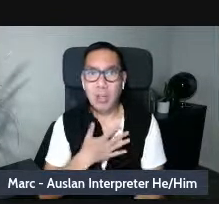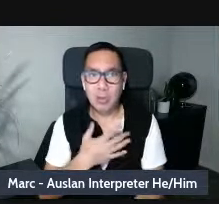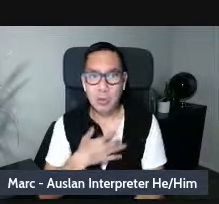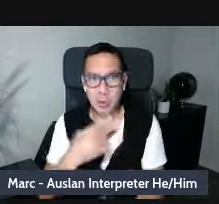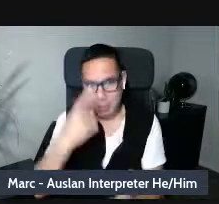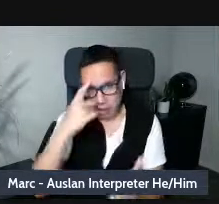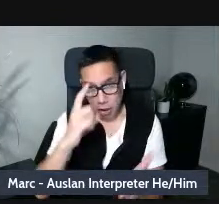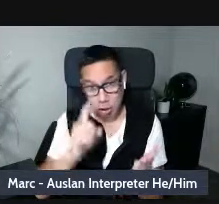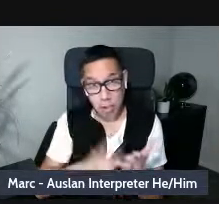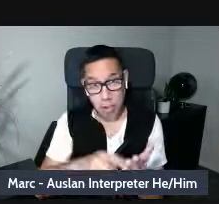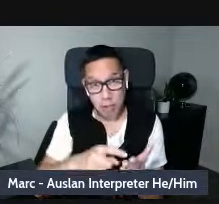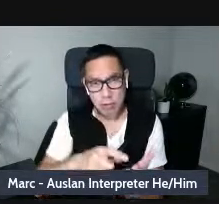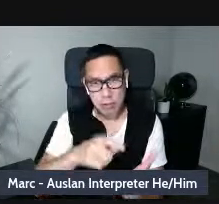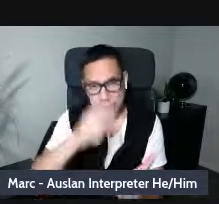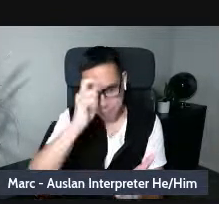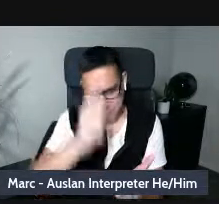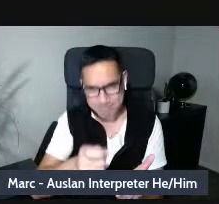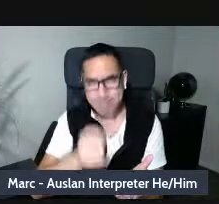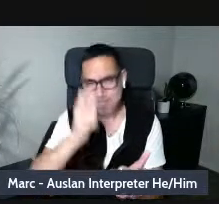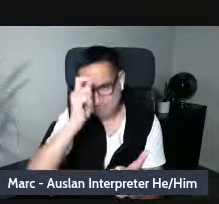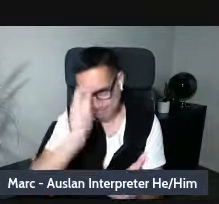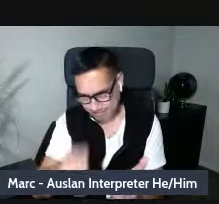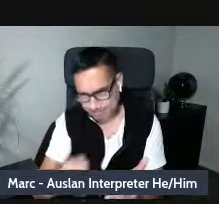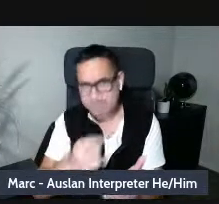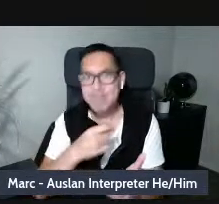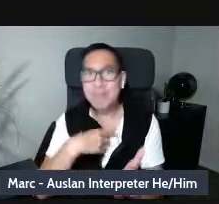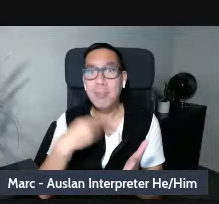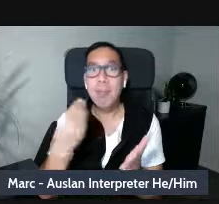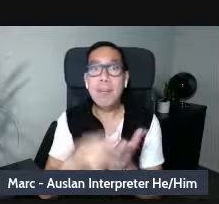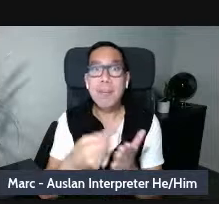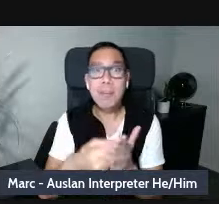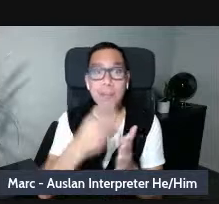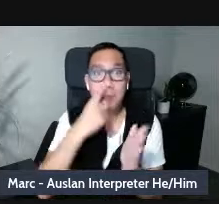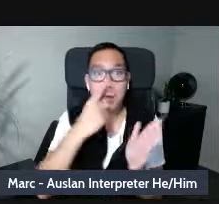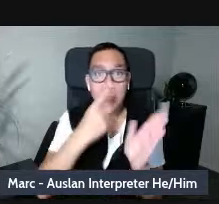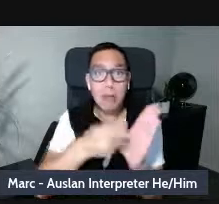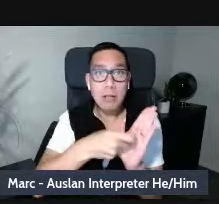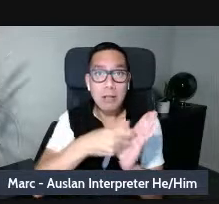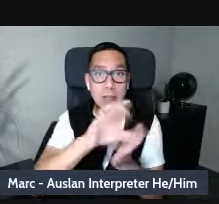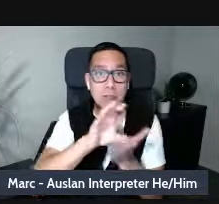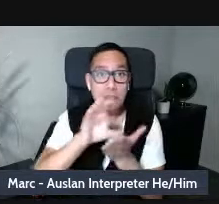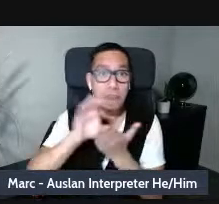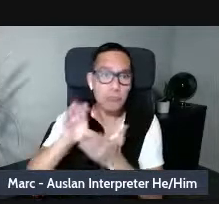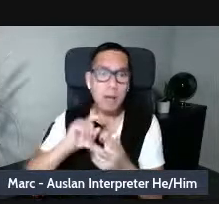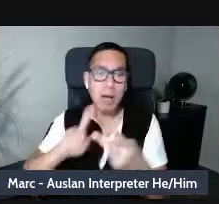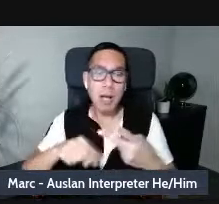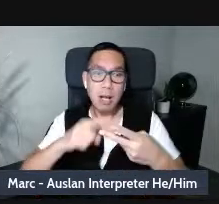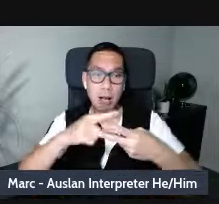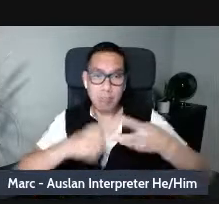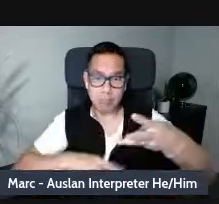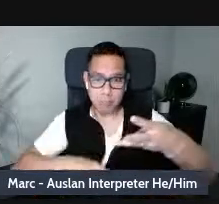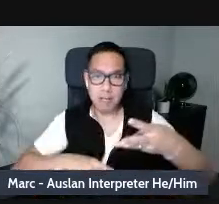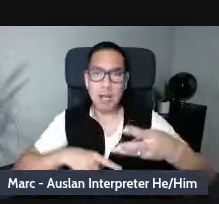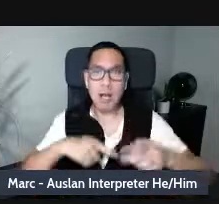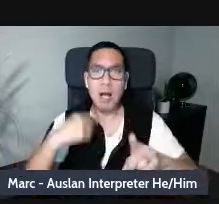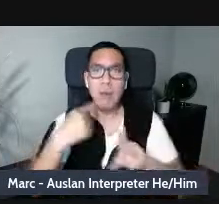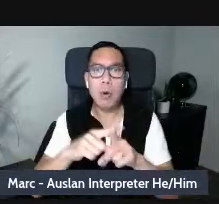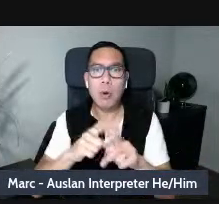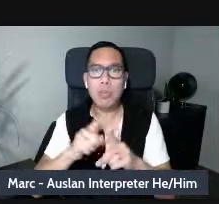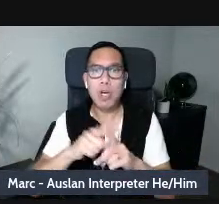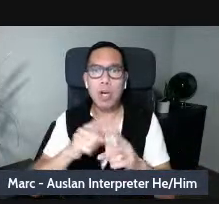the following the funding sources and also the Translational Stroke Lab